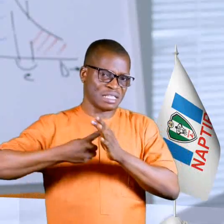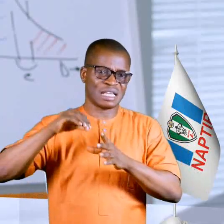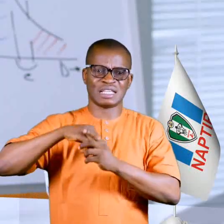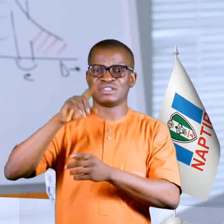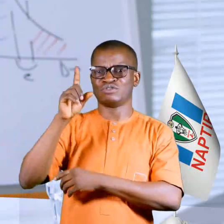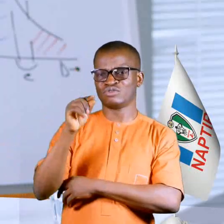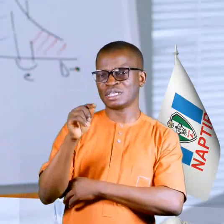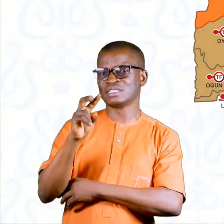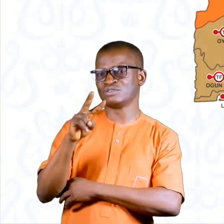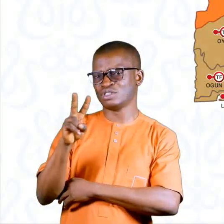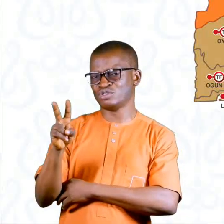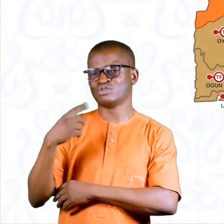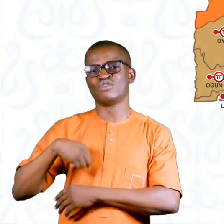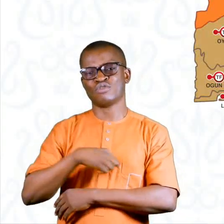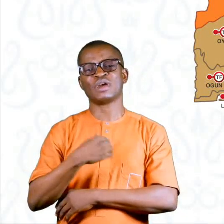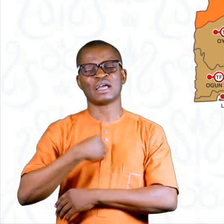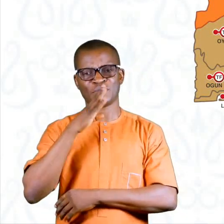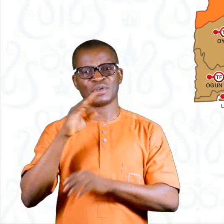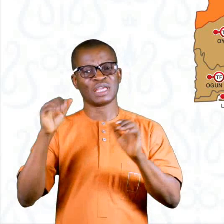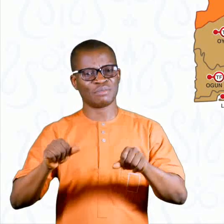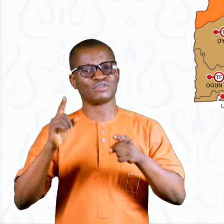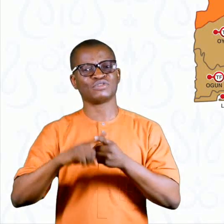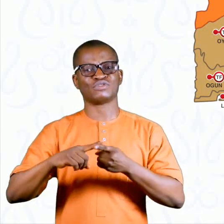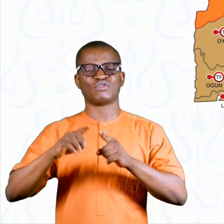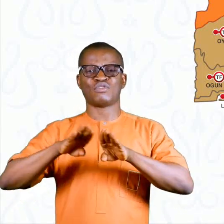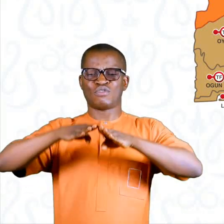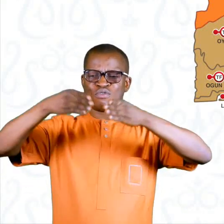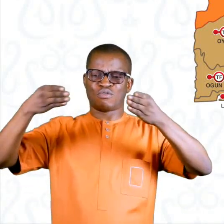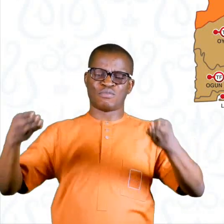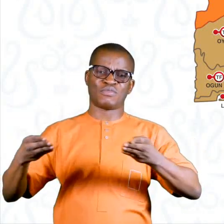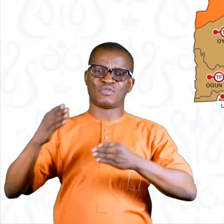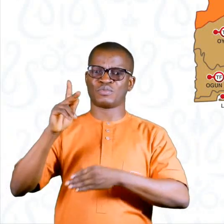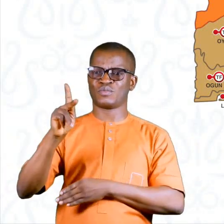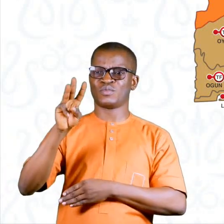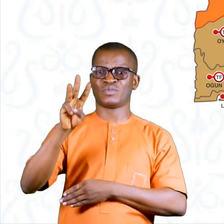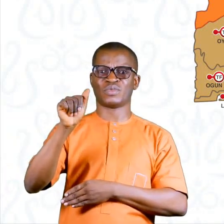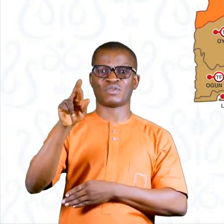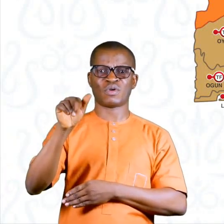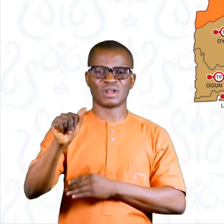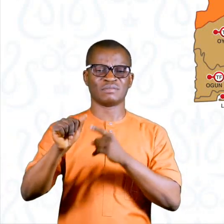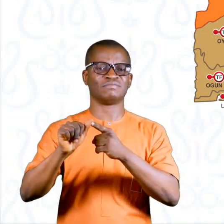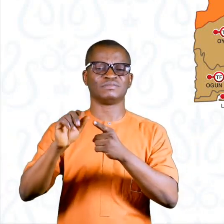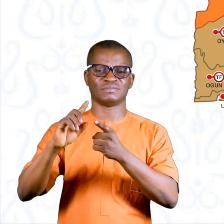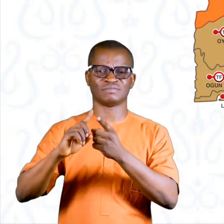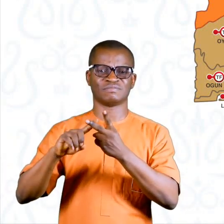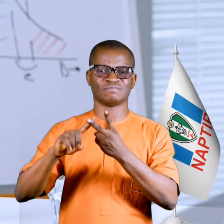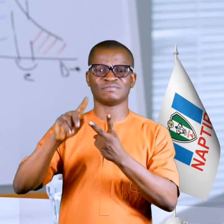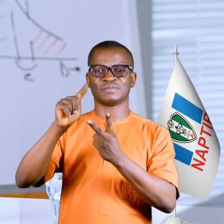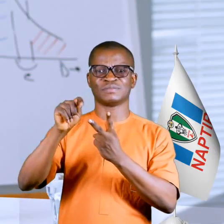started in 2022, we have been able to inaugurate that of Kwara and